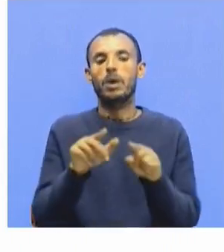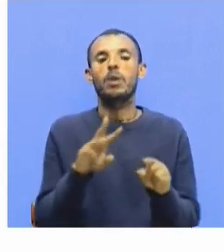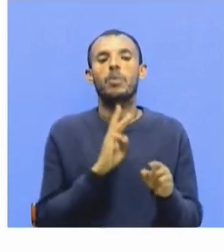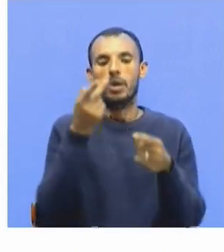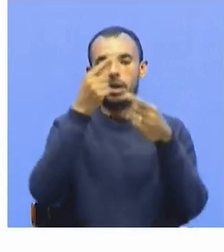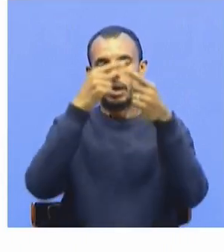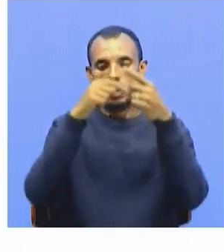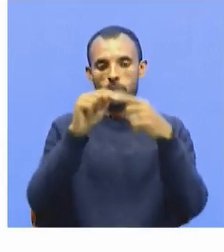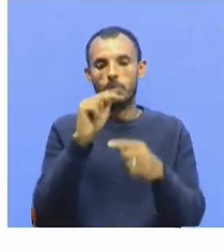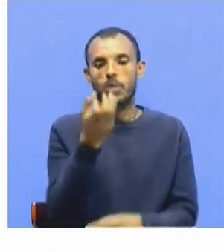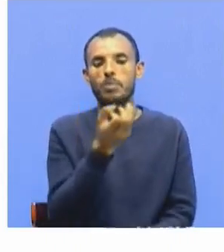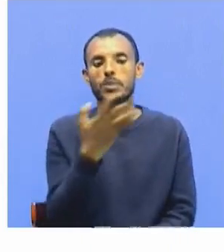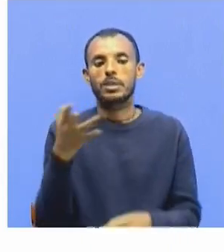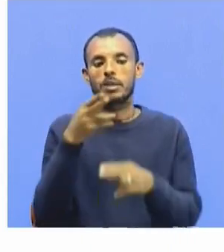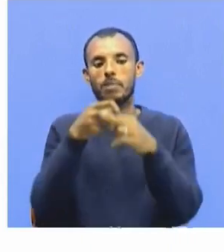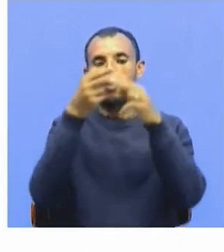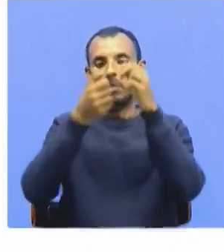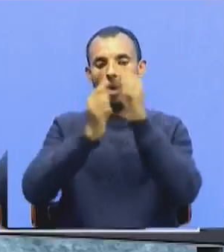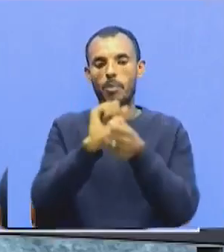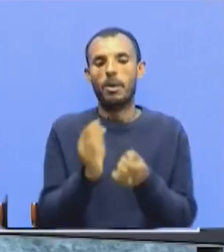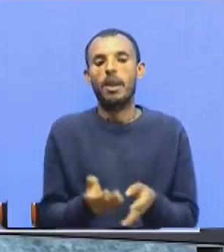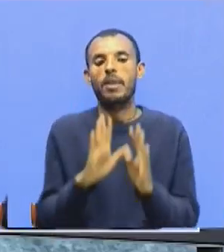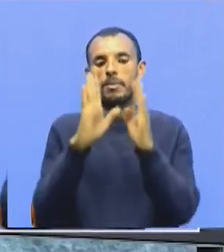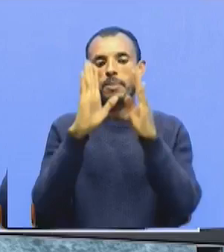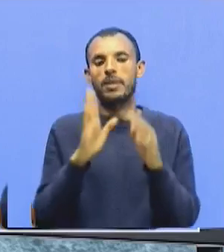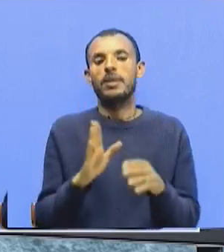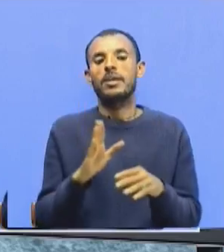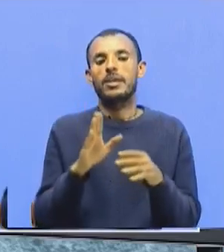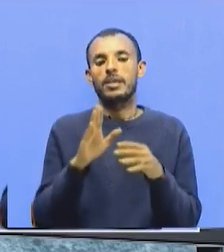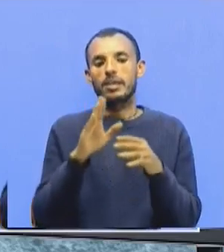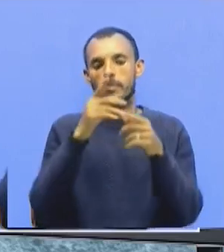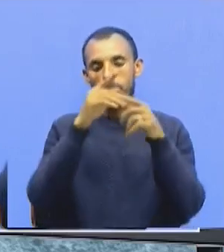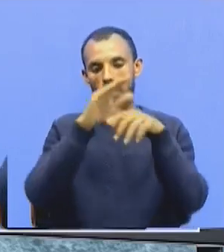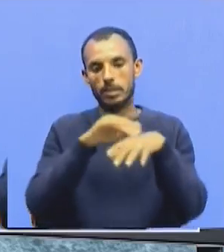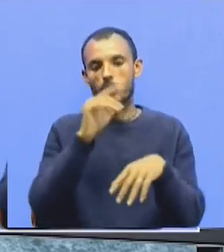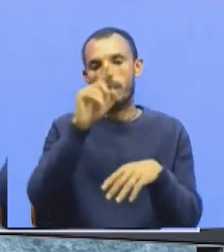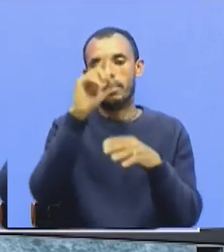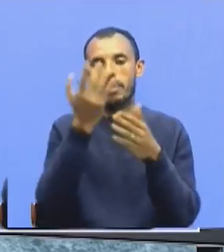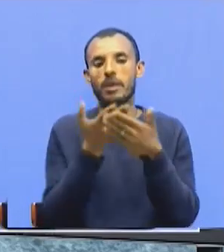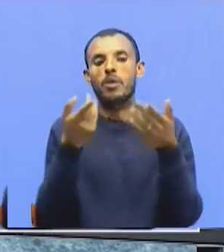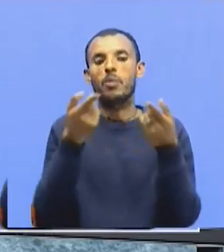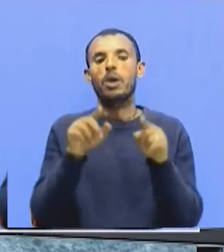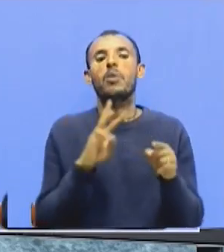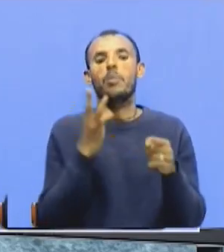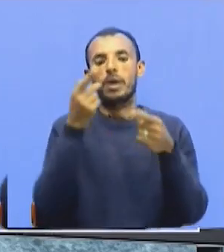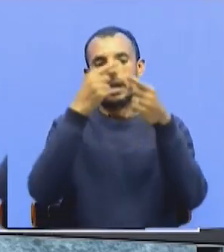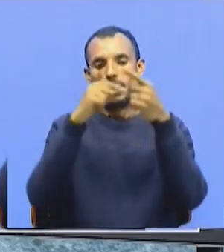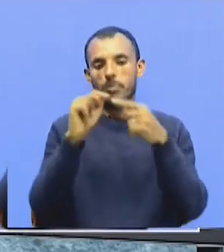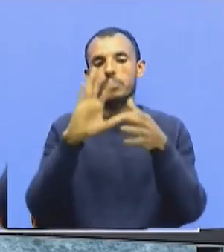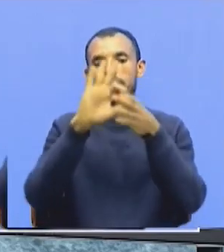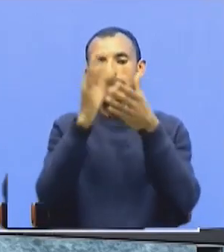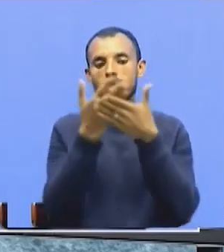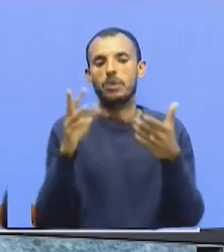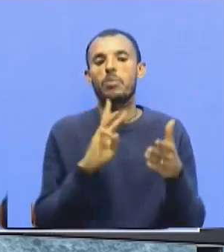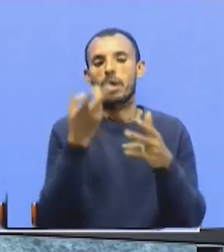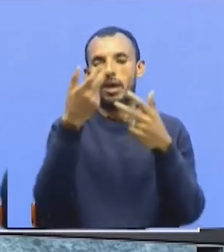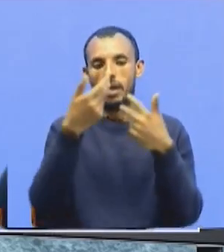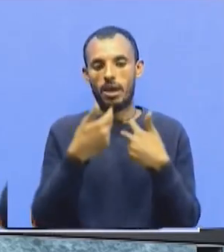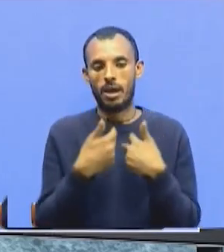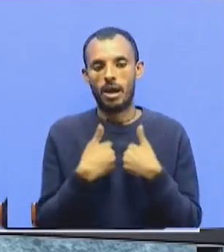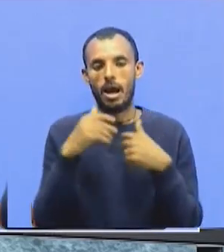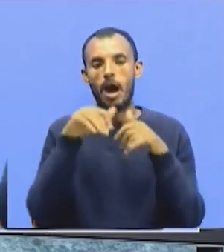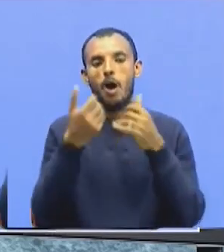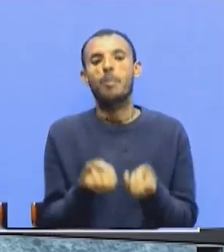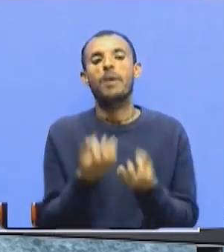object pronoun, let me mention one thing before start object pronoun. When we come to sentence, we can have how